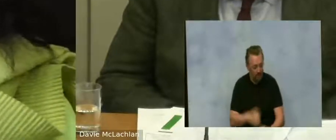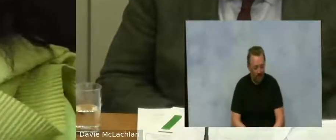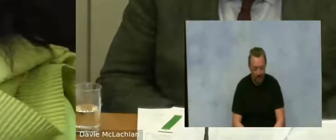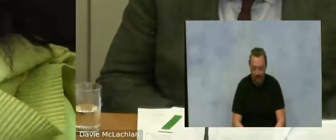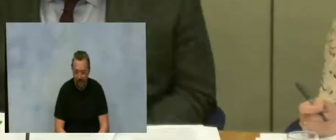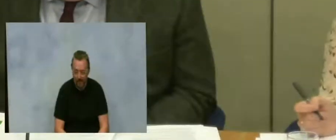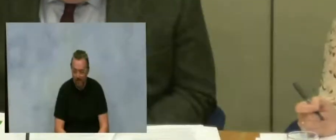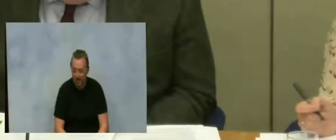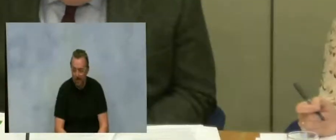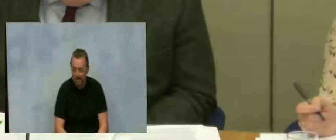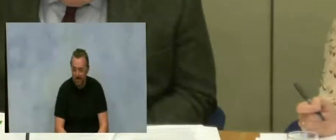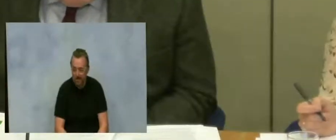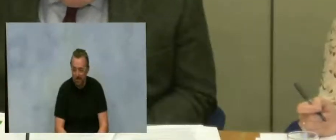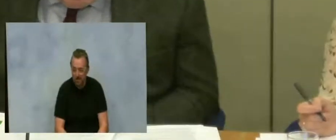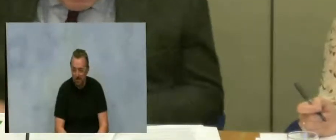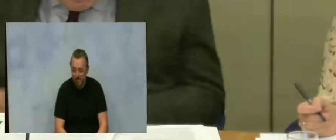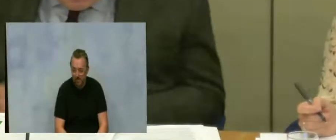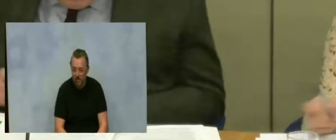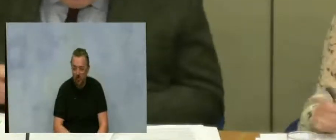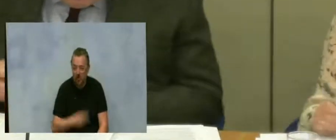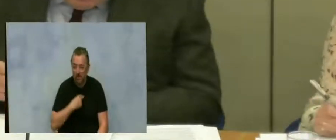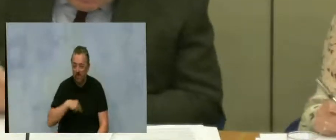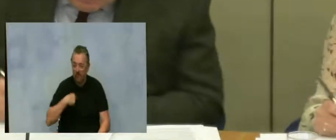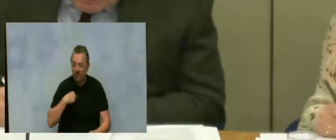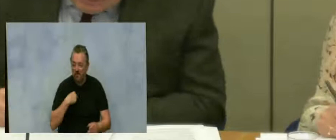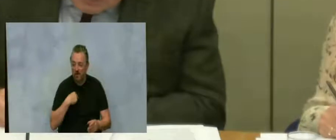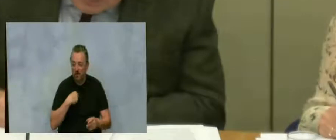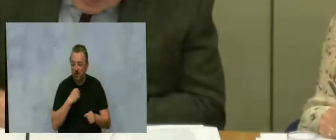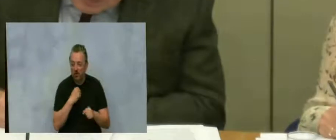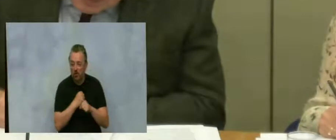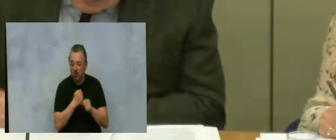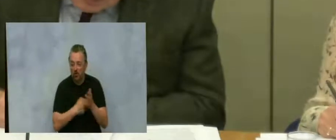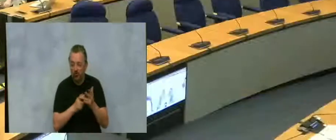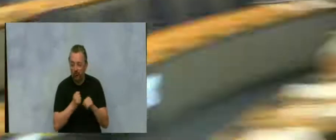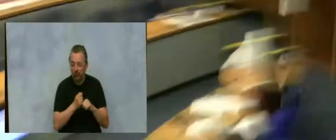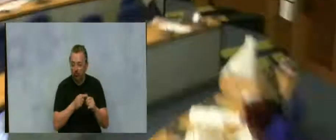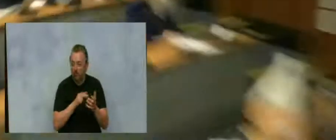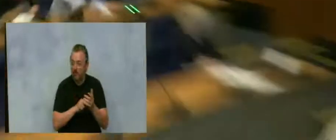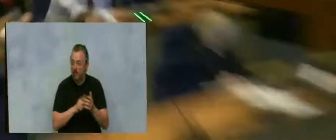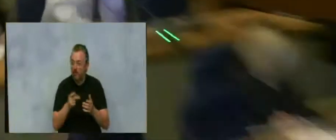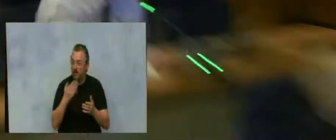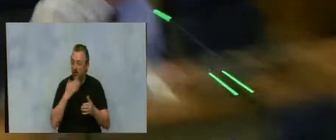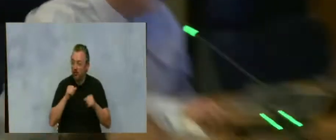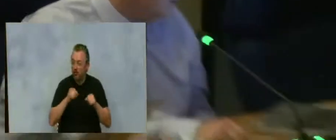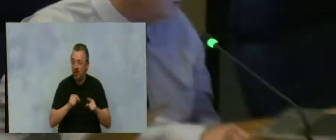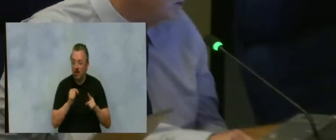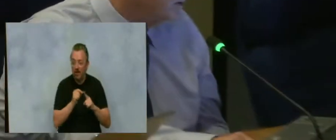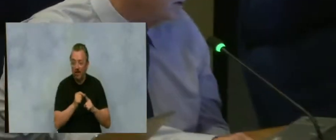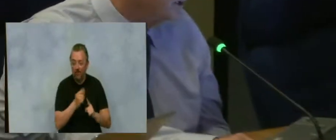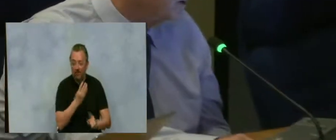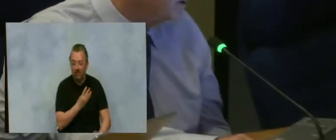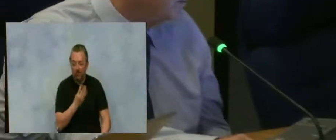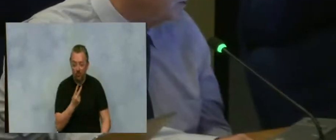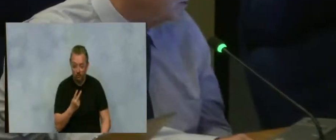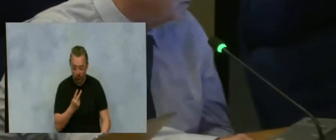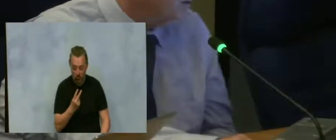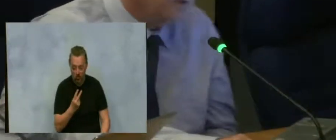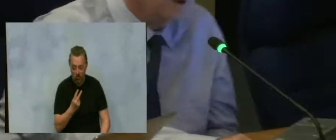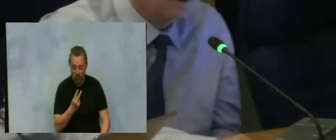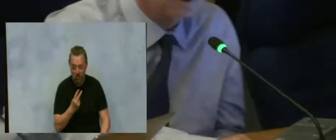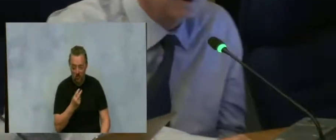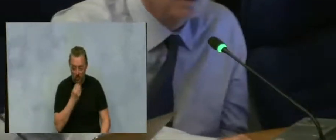Juliet. Councillor Brogan. Thank you, Chair. It's page 42, Share Key Achievements